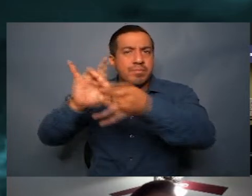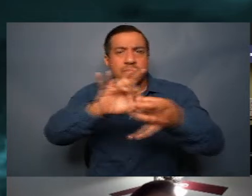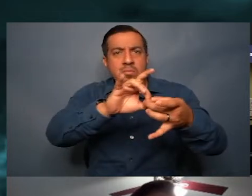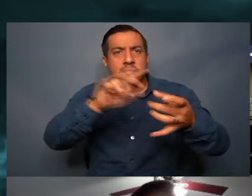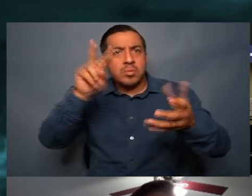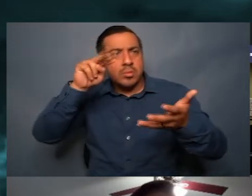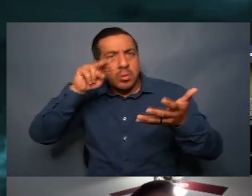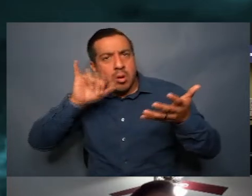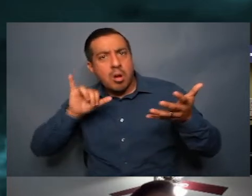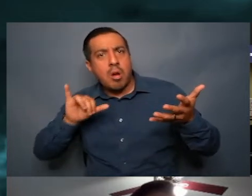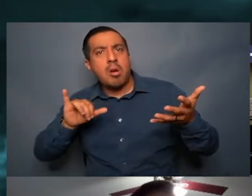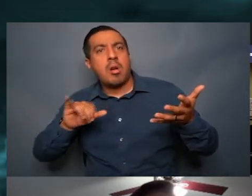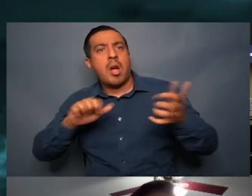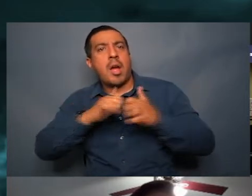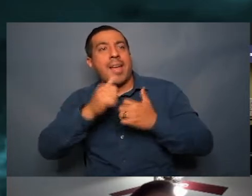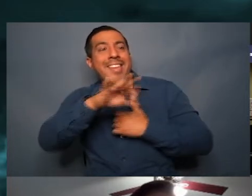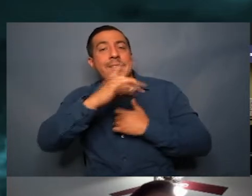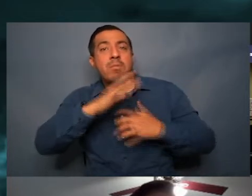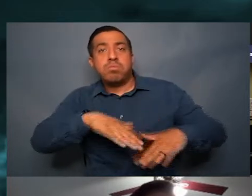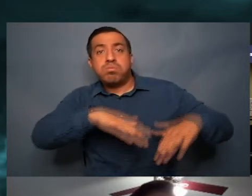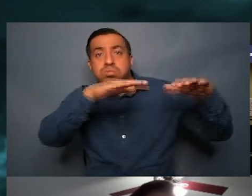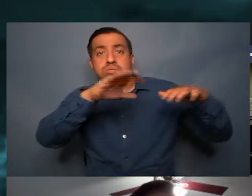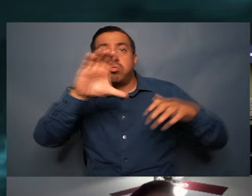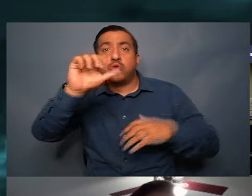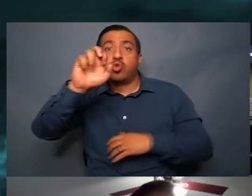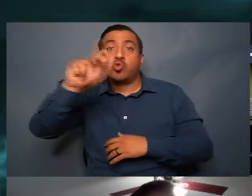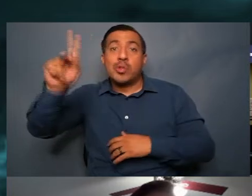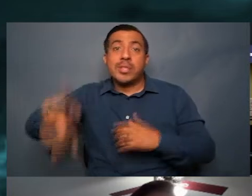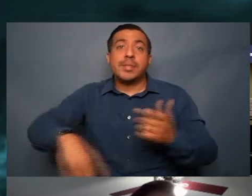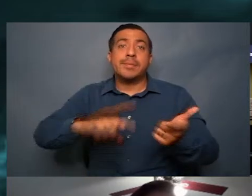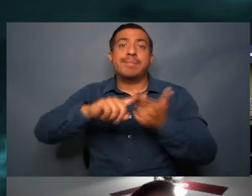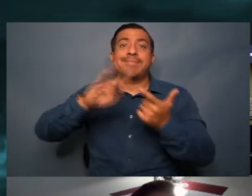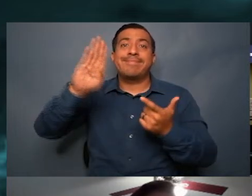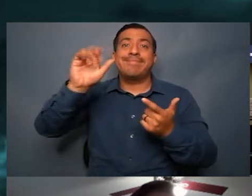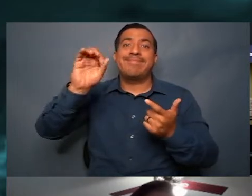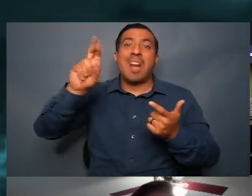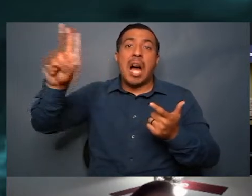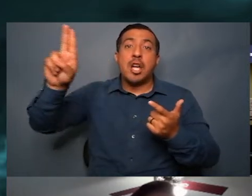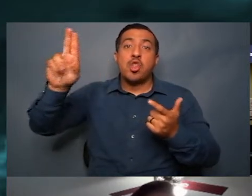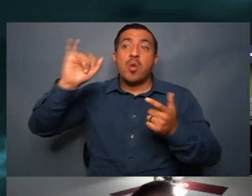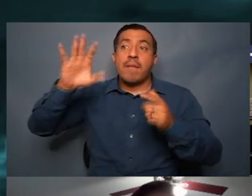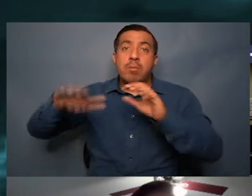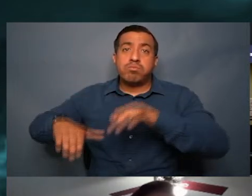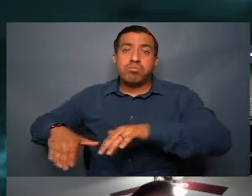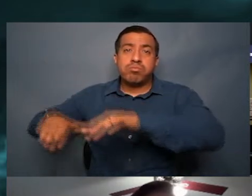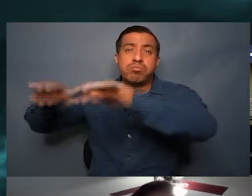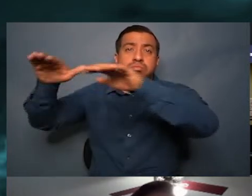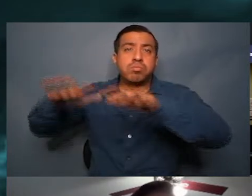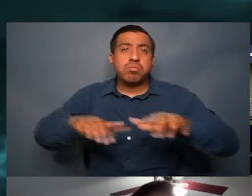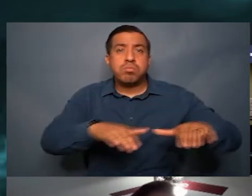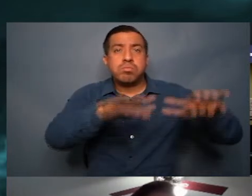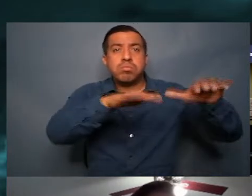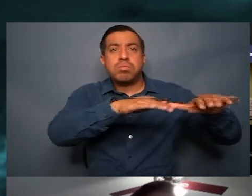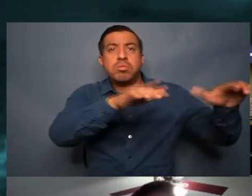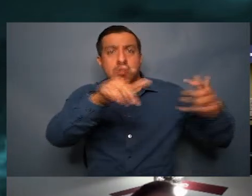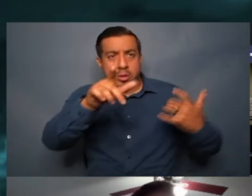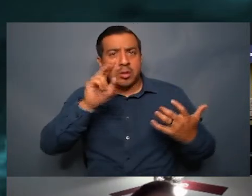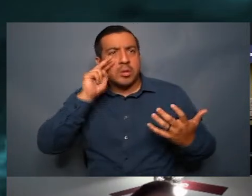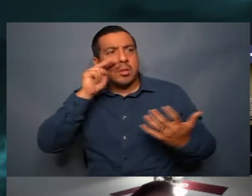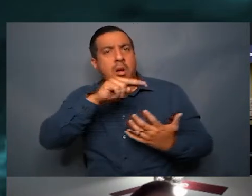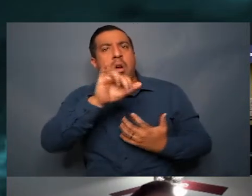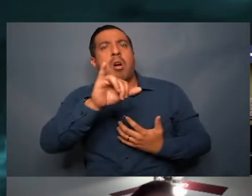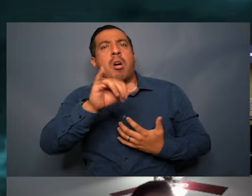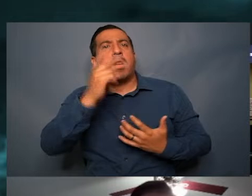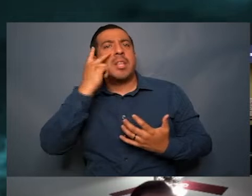conditions with the channel status and where we might have flooding from the creeks and bayous, including inundation mapping, where you can actually see the footprint